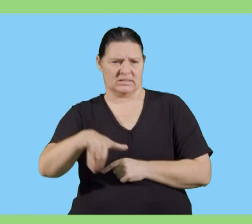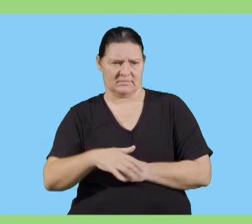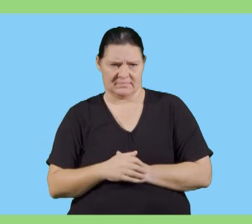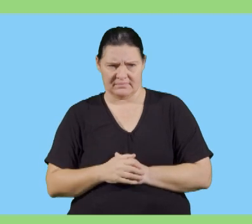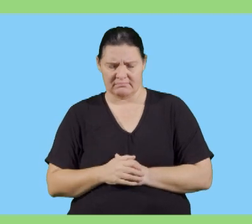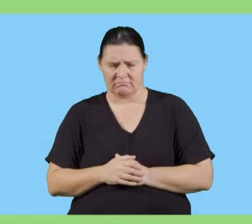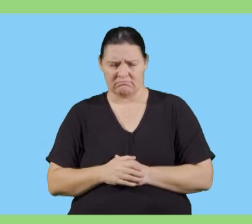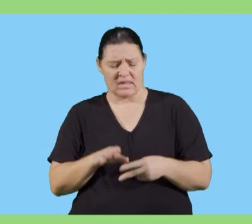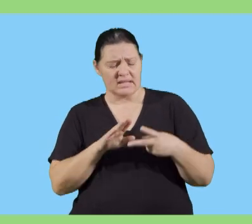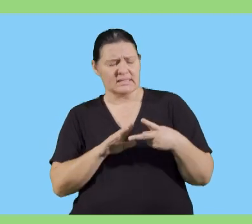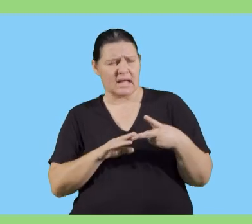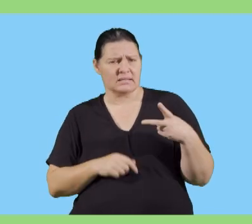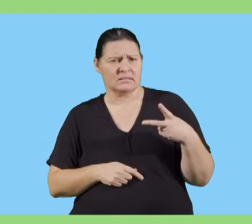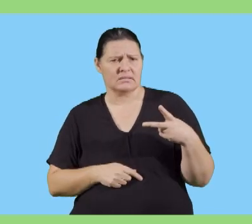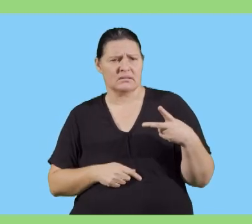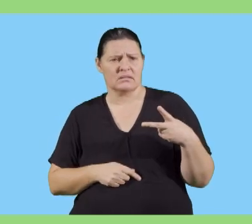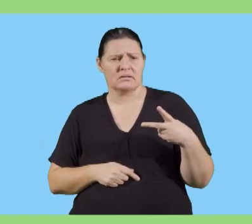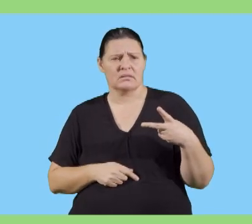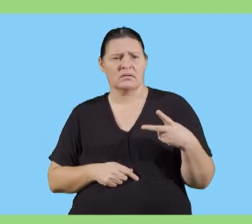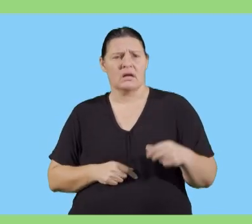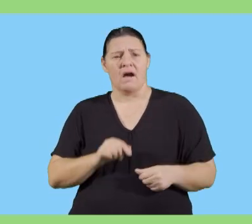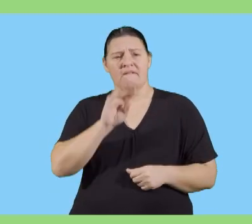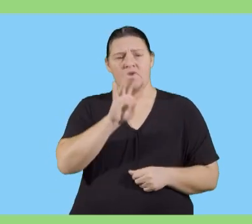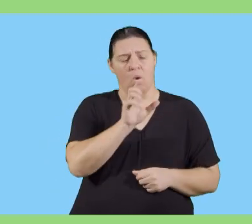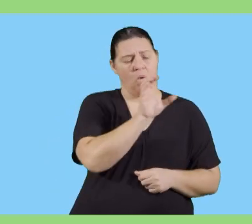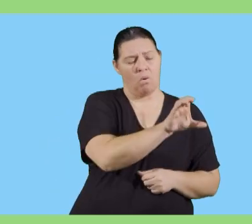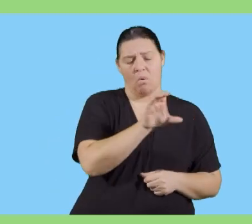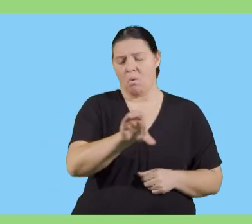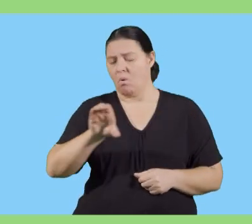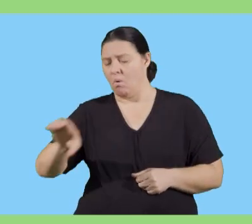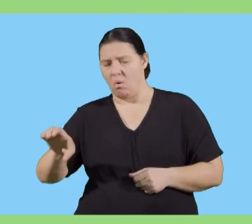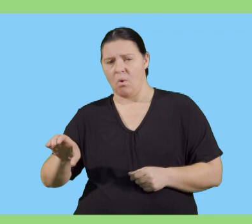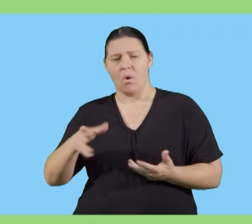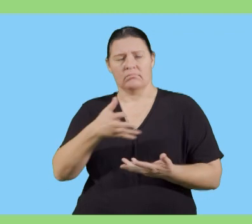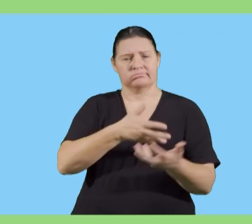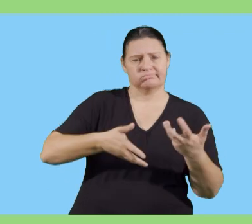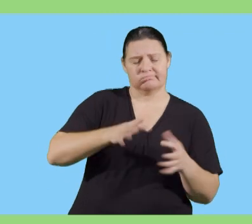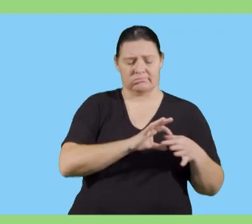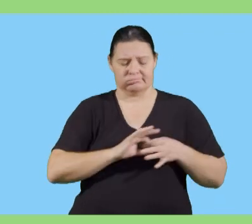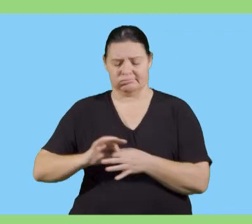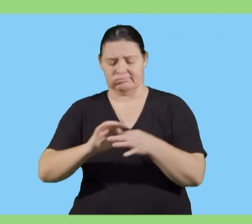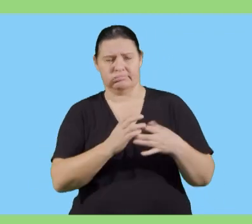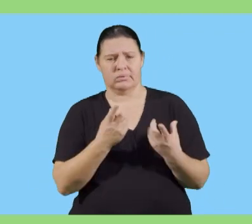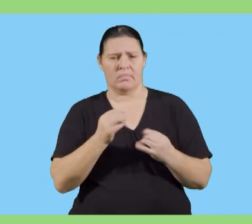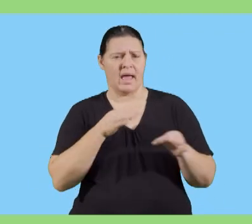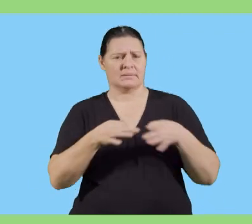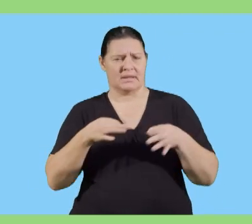4 ecological interactions. 3, you need to be able to define the terms